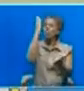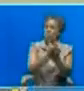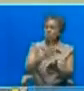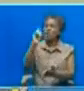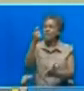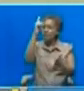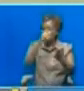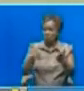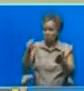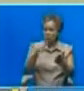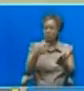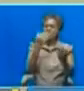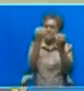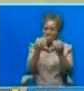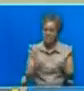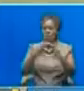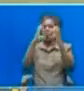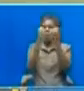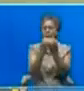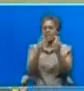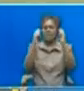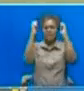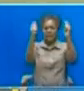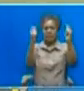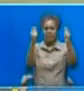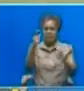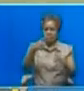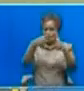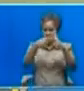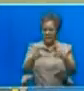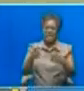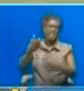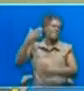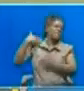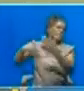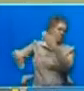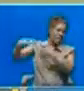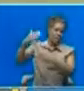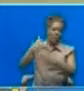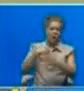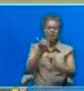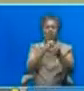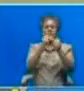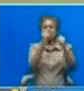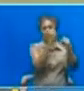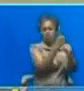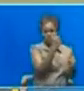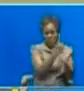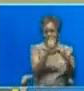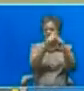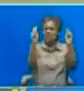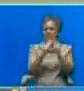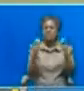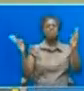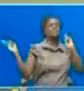that we really deserve a place in the World Cup. Well, we started a long time ago. We had the tournament in November, so the team is